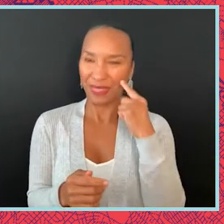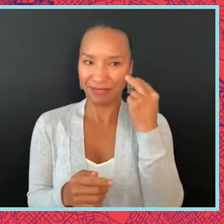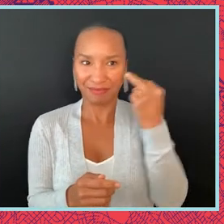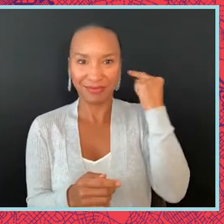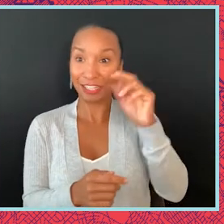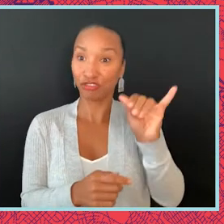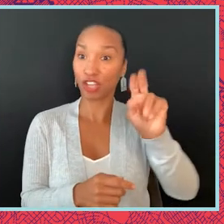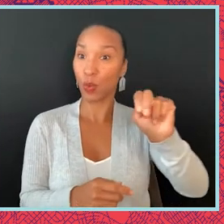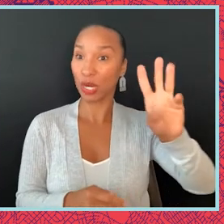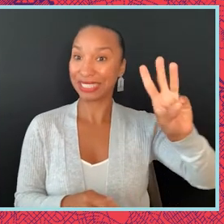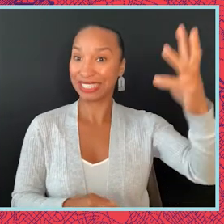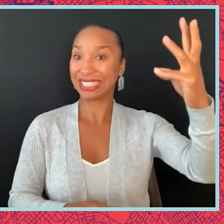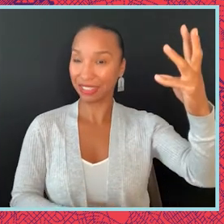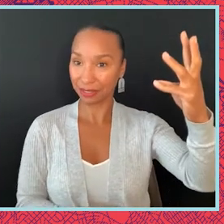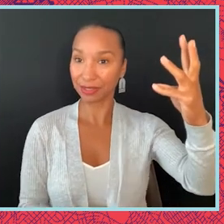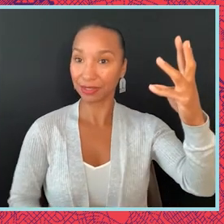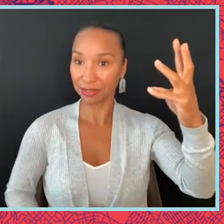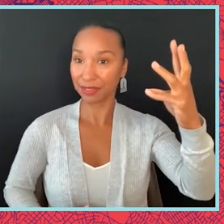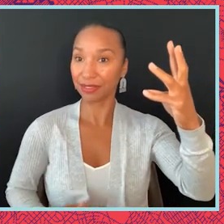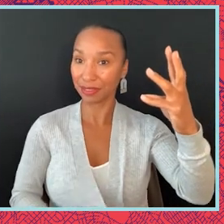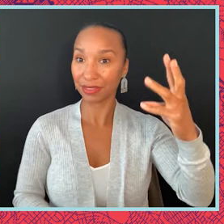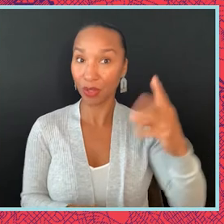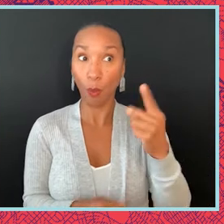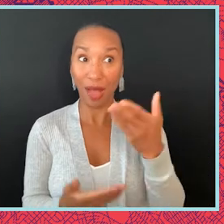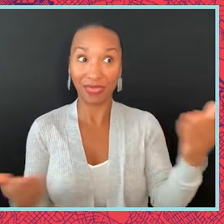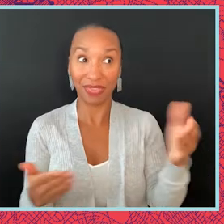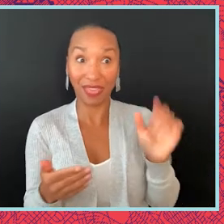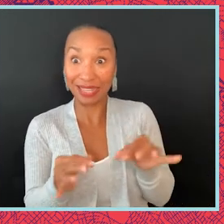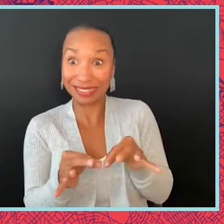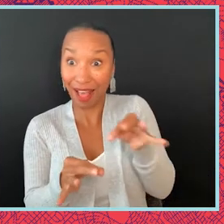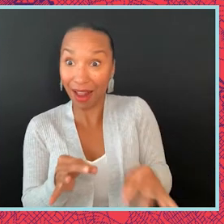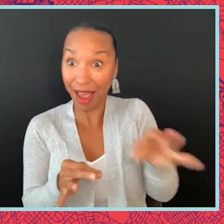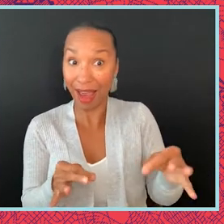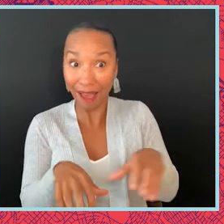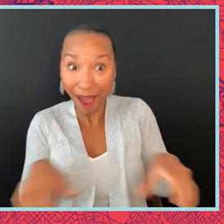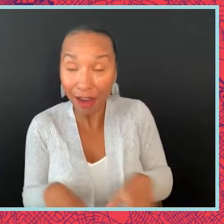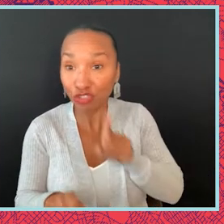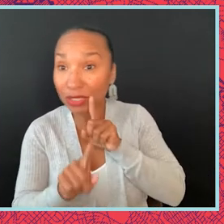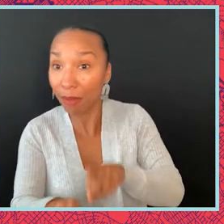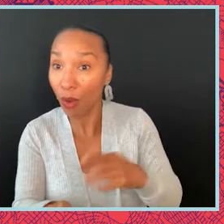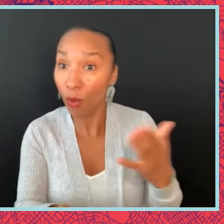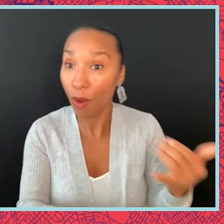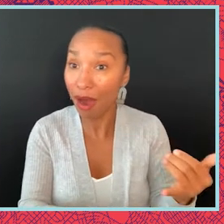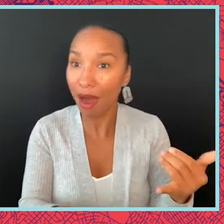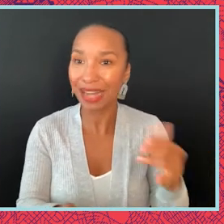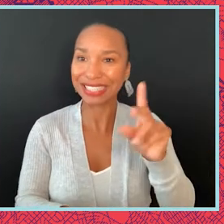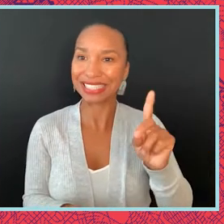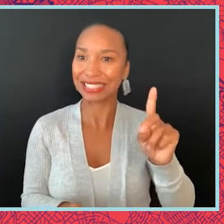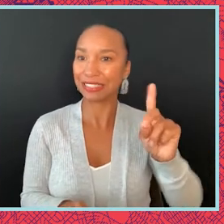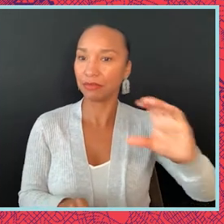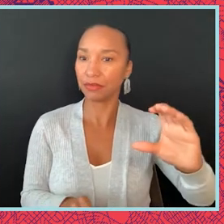with January 6th, for example. You know, one of the things that delayed a response is that the District of Columbia